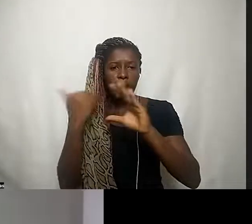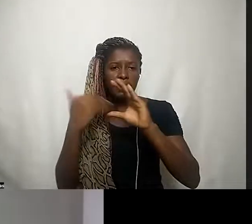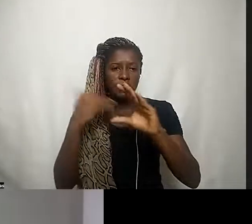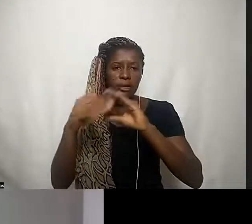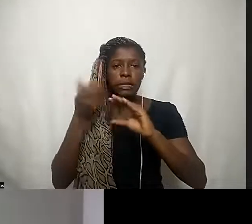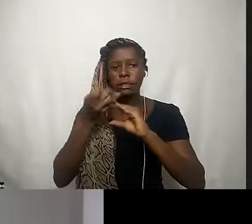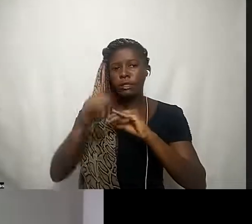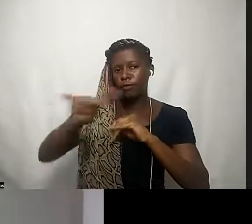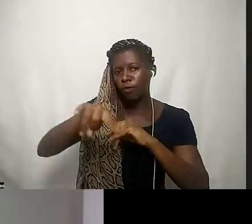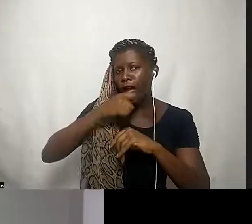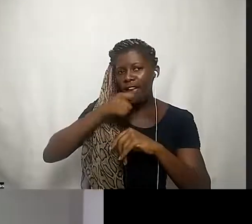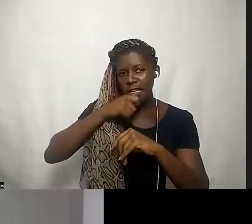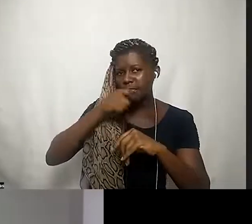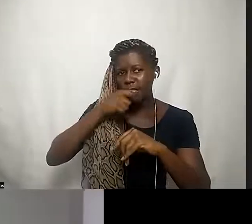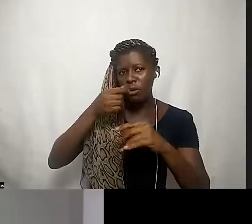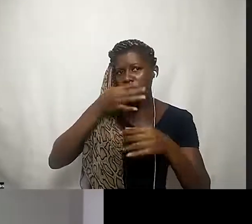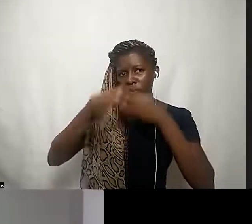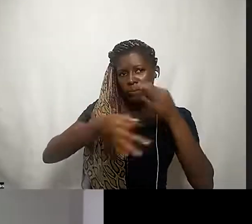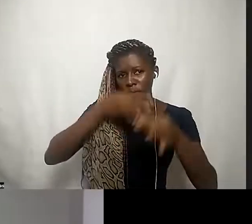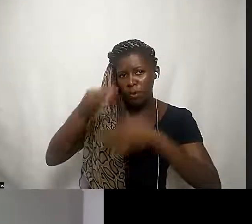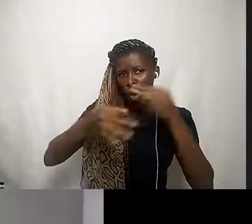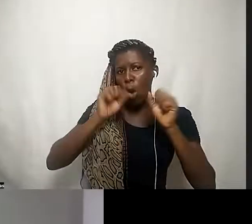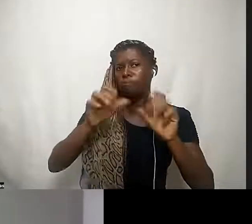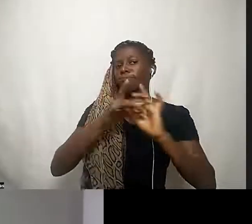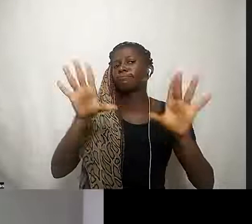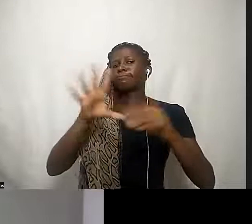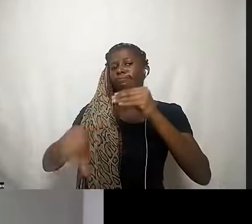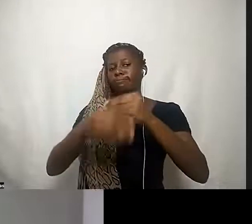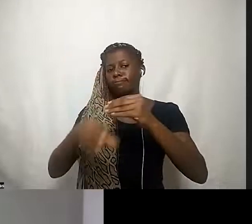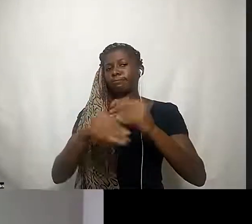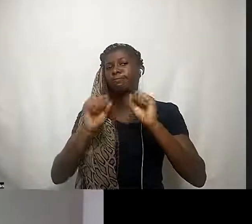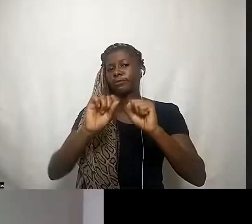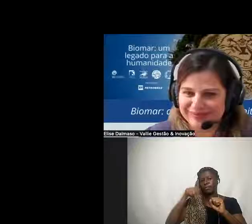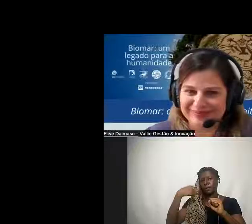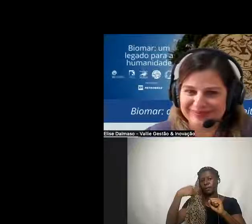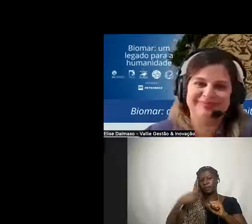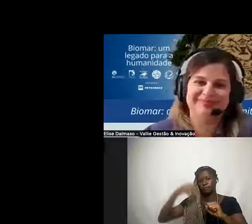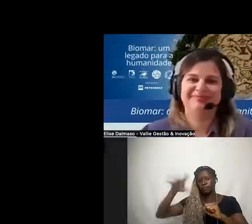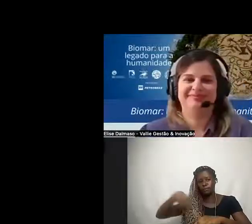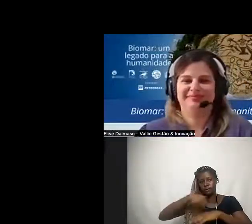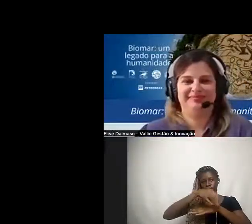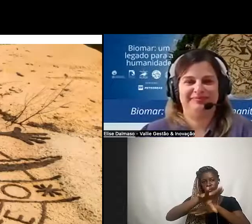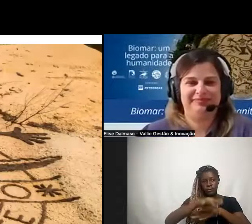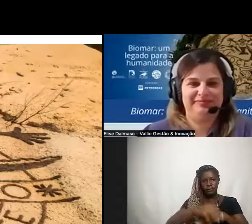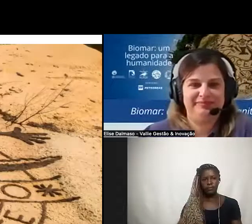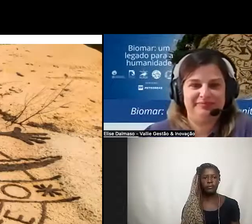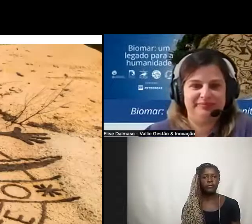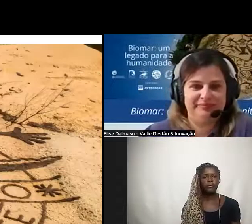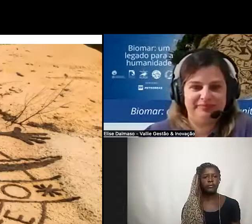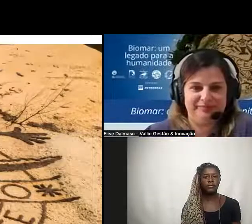if you haven't contributed so far, please do it, because I'll bring it here soon. Now, Jonas, you have the